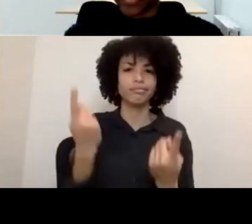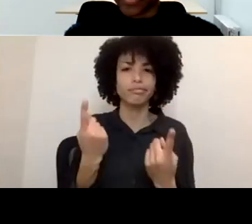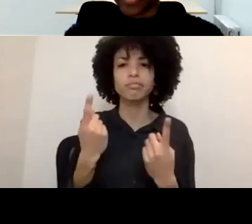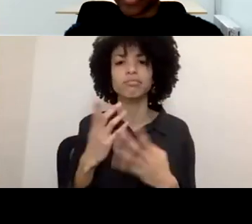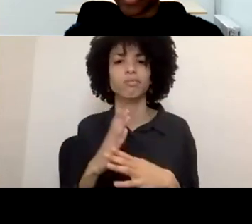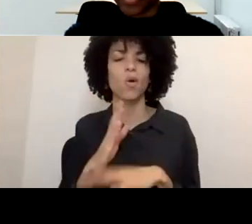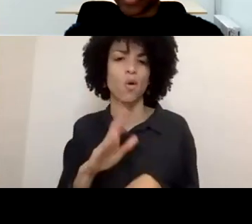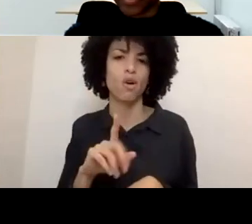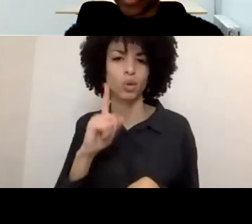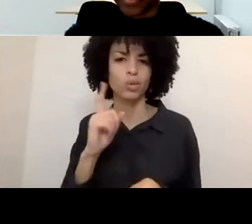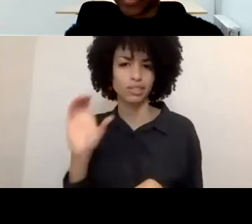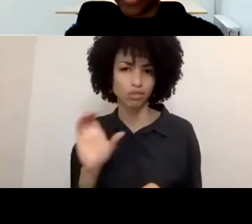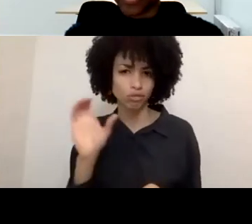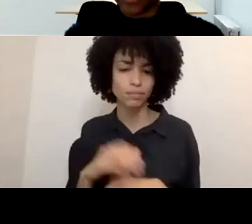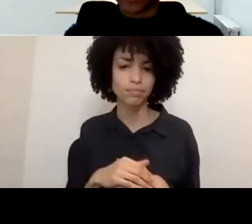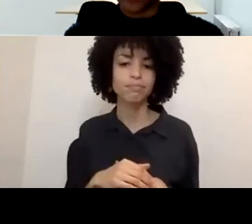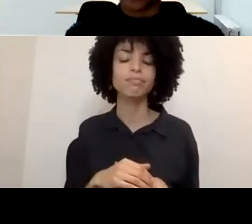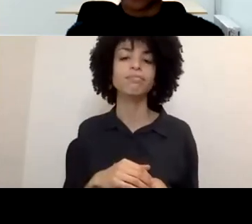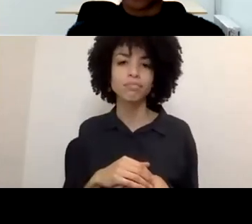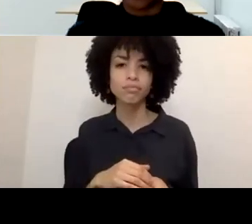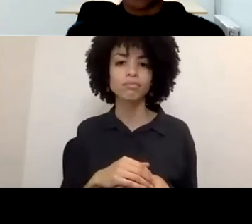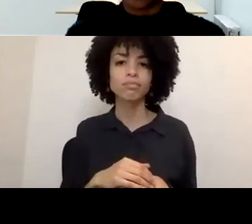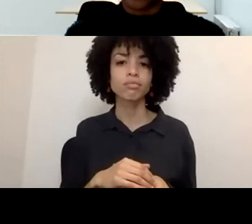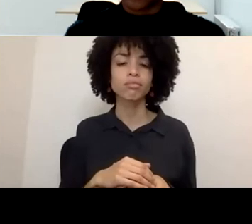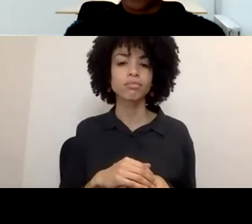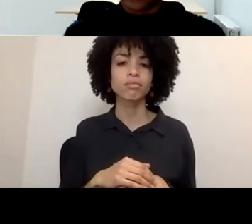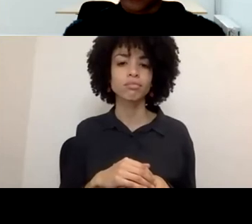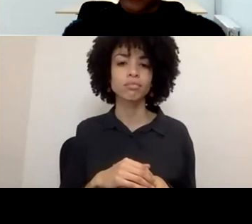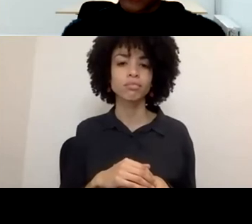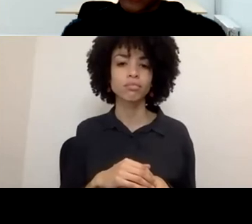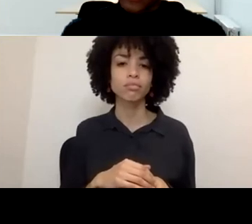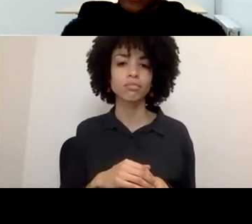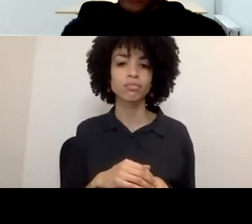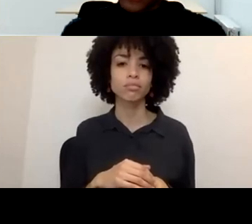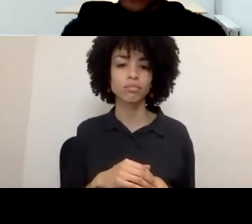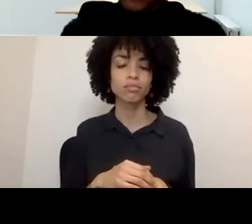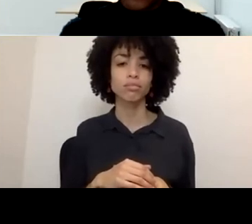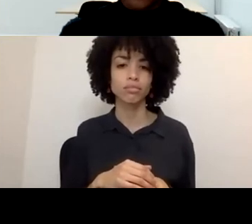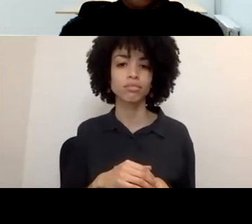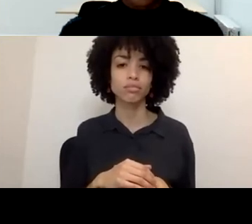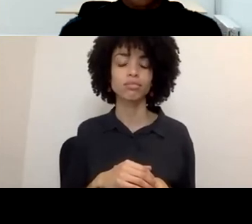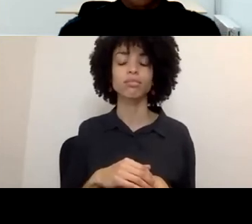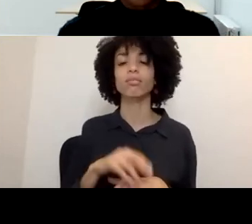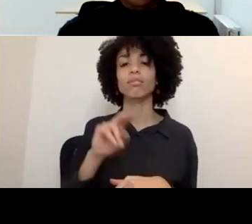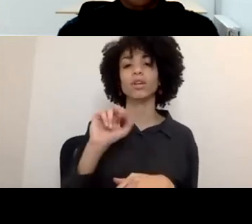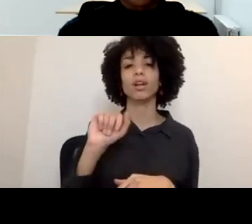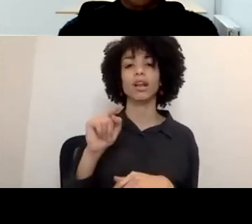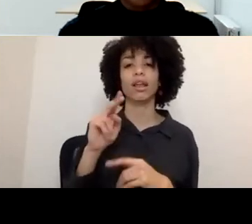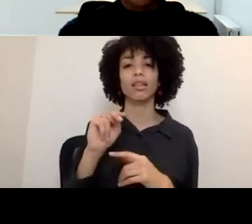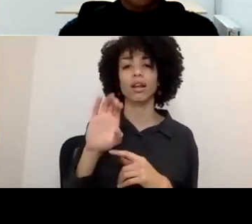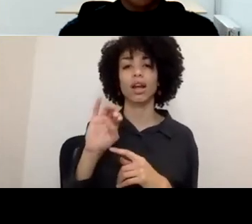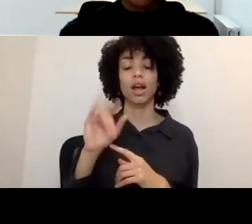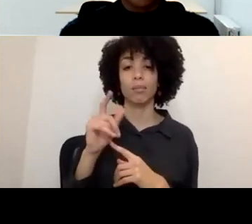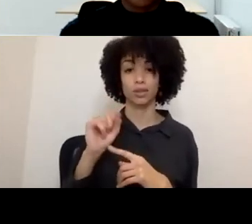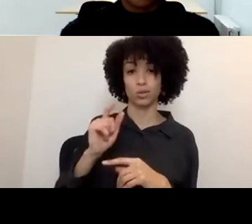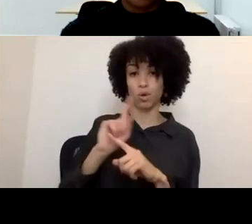century. There is a growing understanding among foundations, and this includes Nathan Cummings, where I work, that the vast